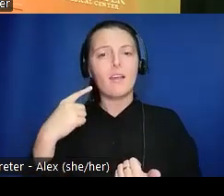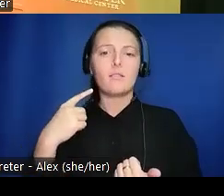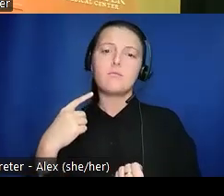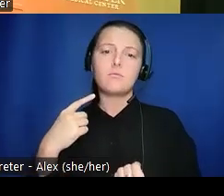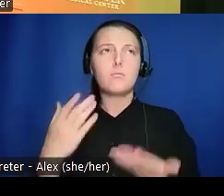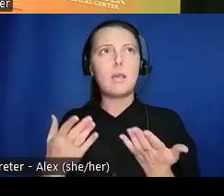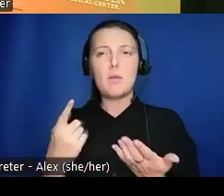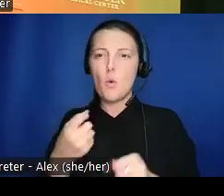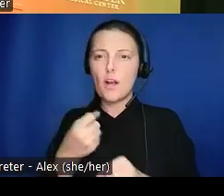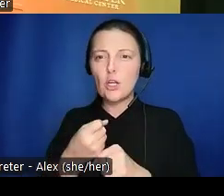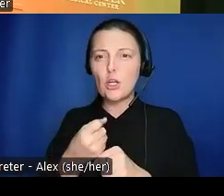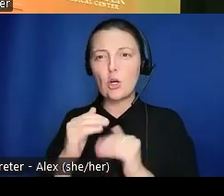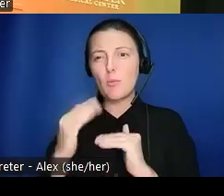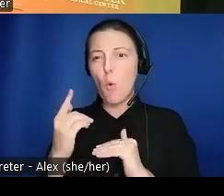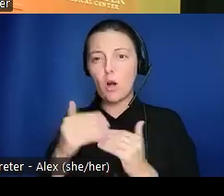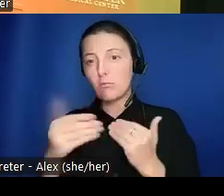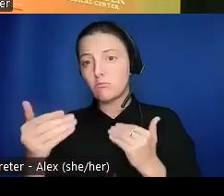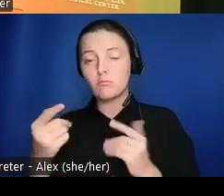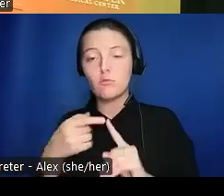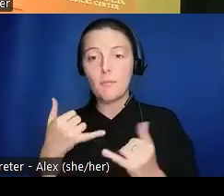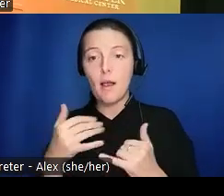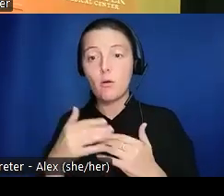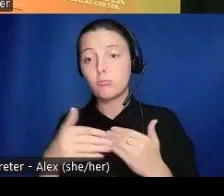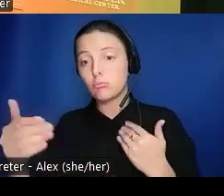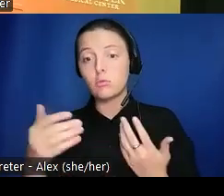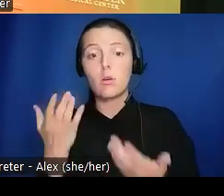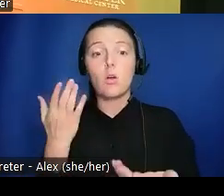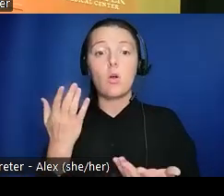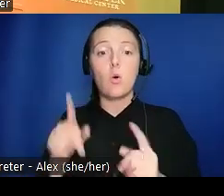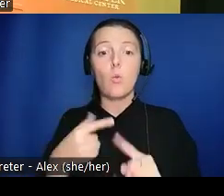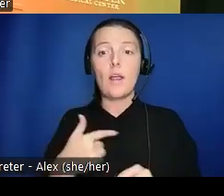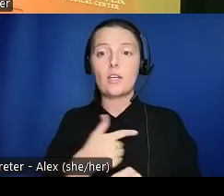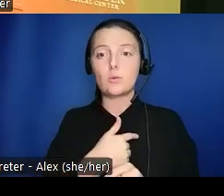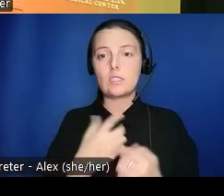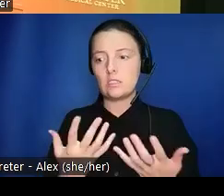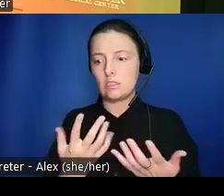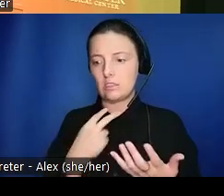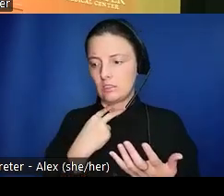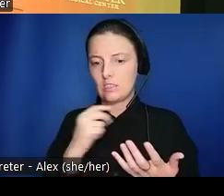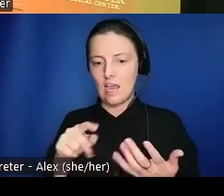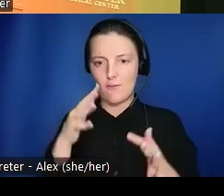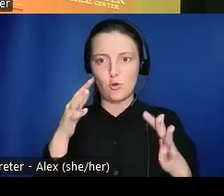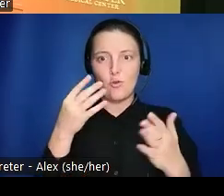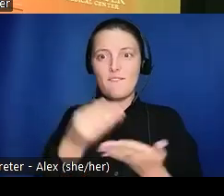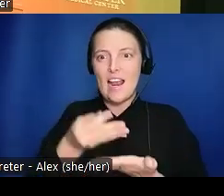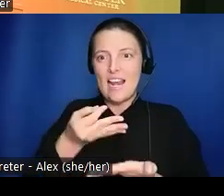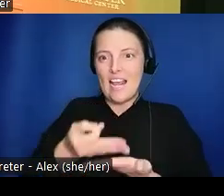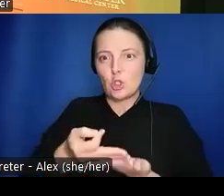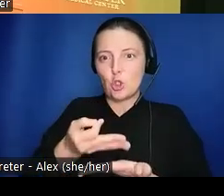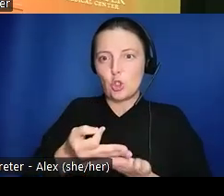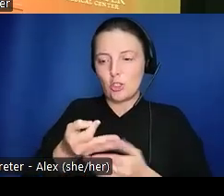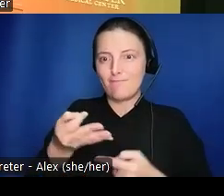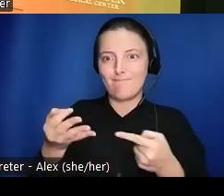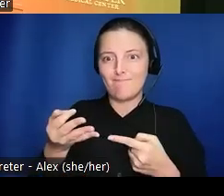financial decisions that we might have to make, those are the things that we have to drive based on.